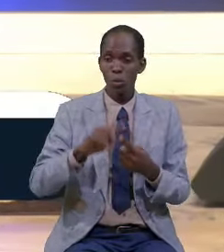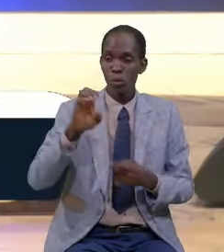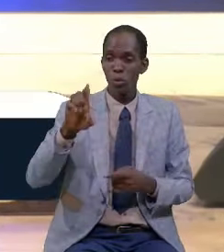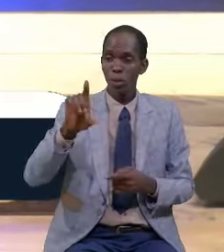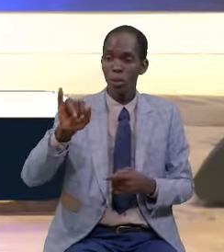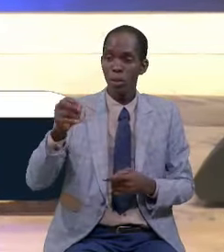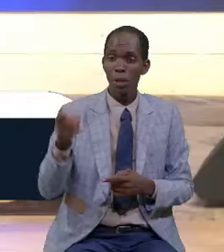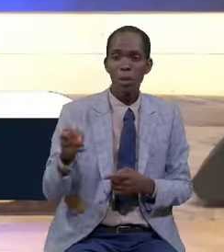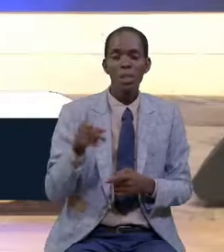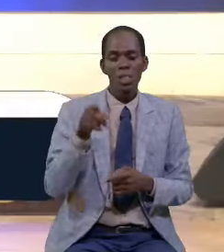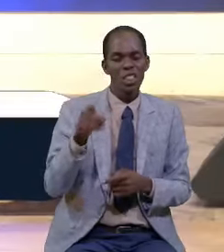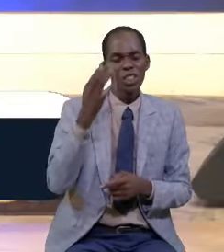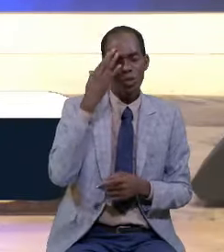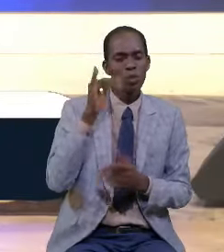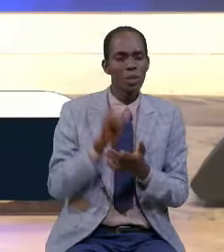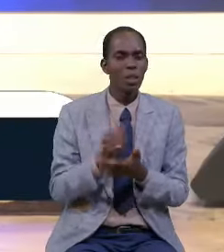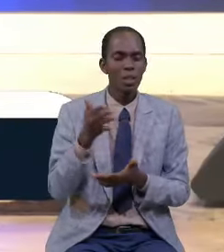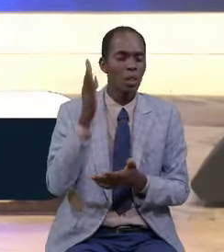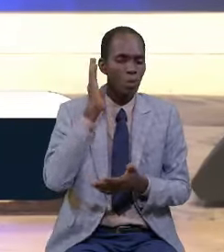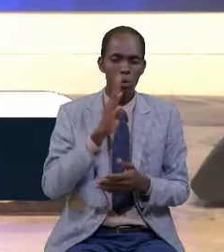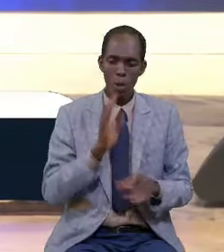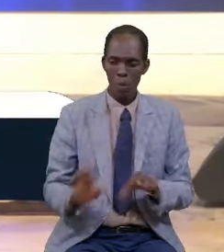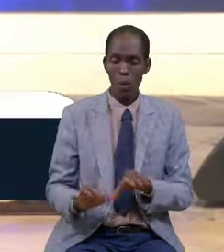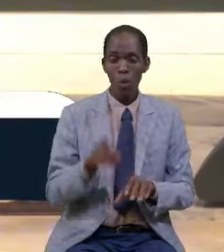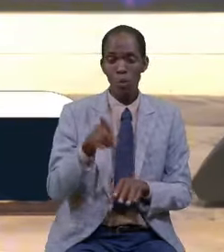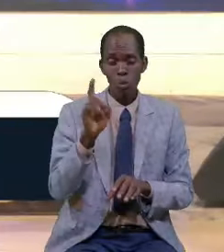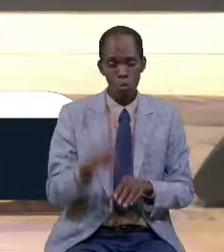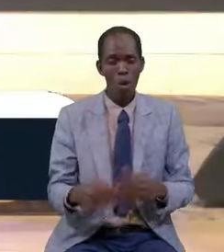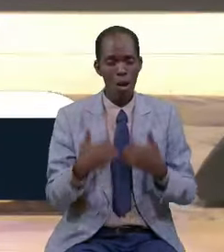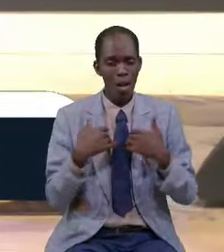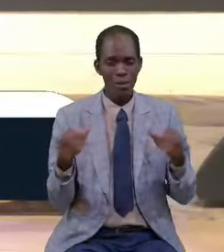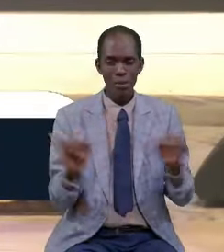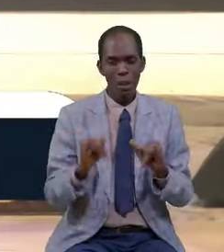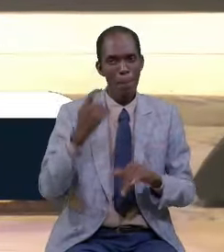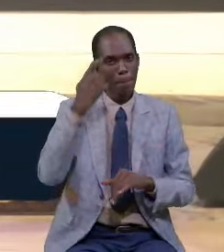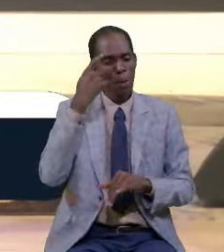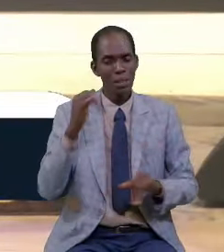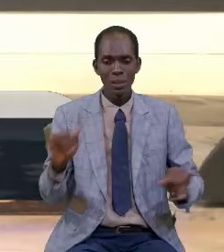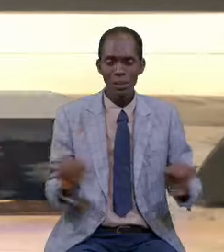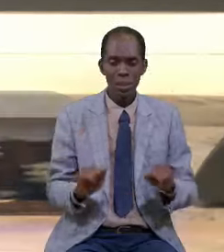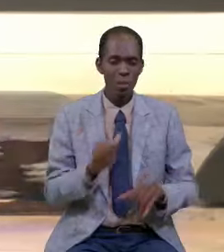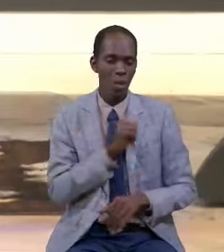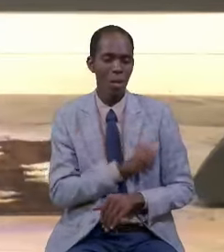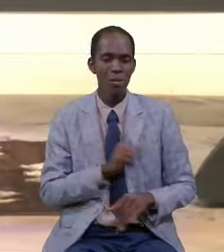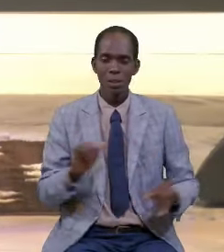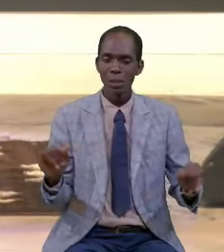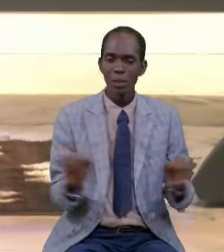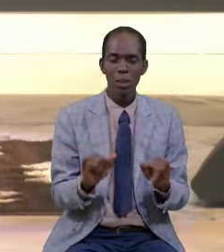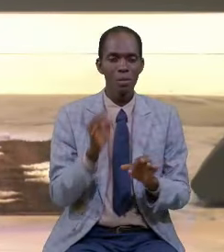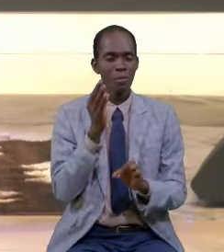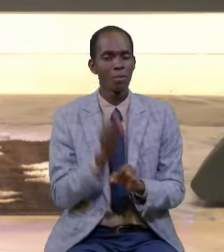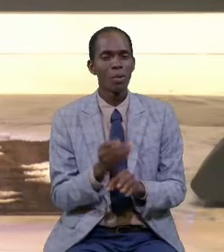to be a performance. And you must have the same mind. You must have the same attitude. You must have the same faith. You must have the